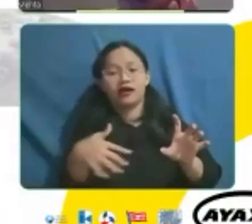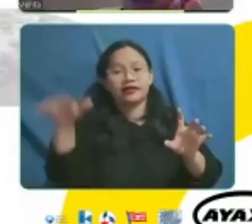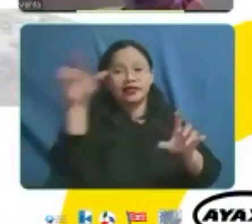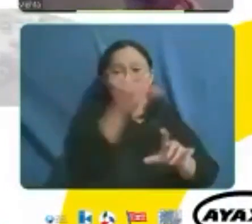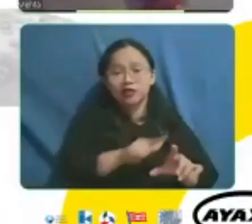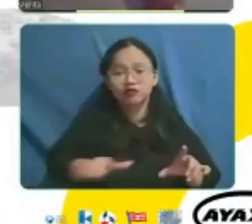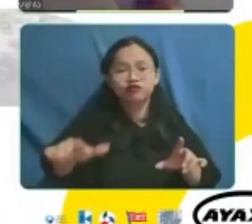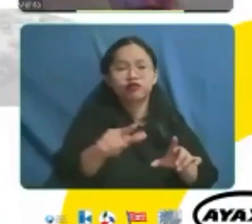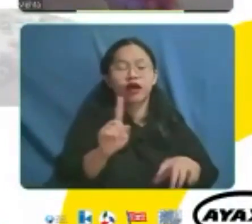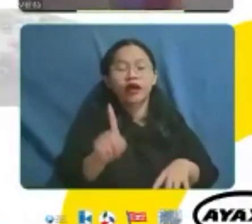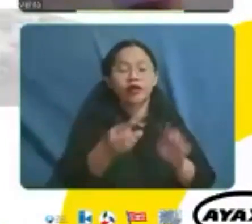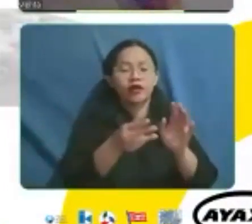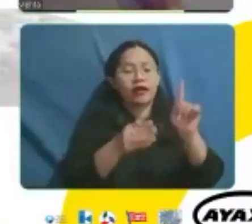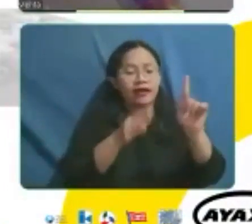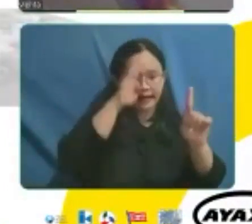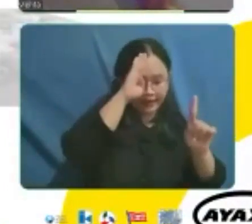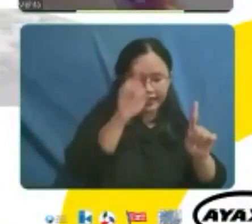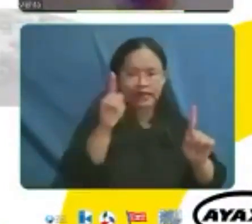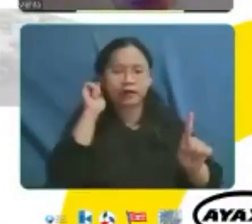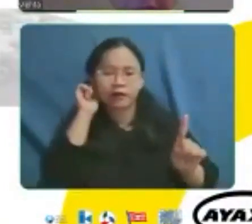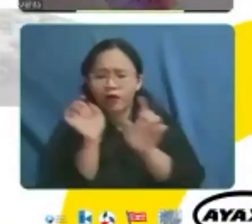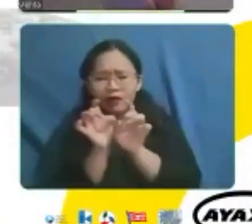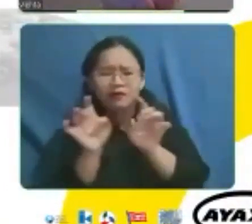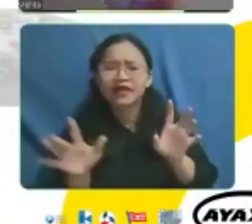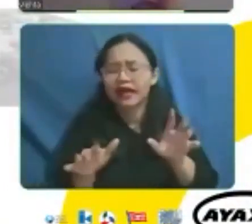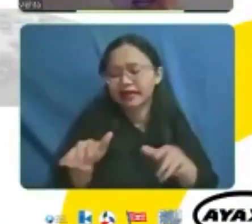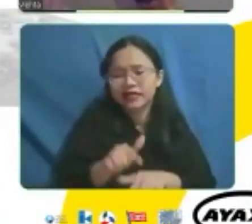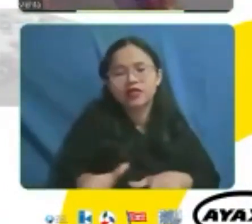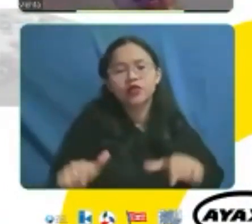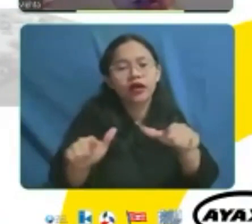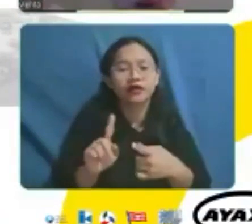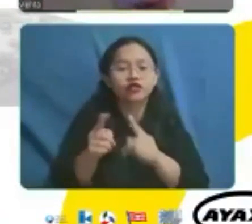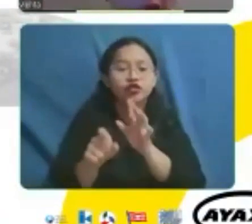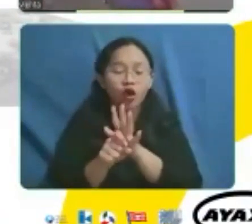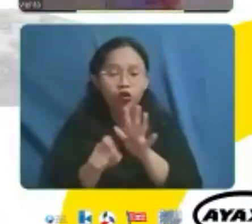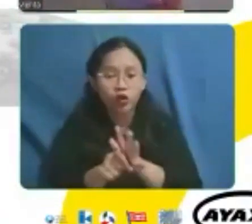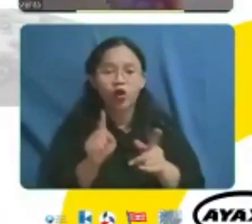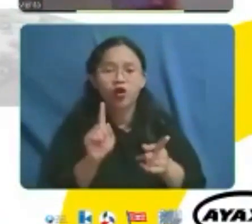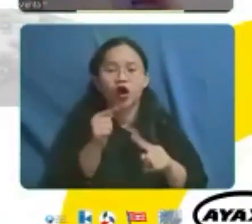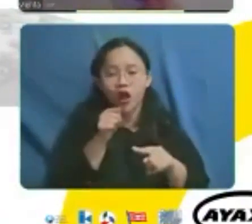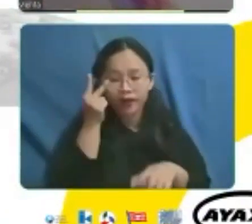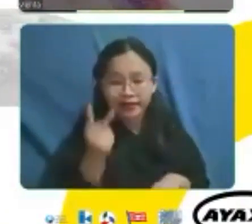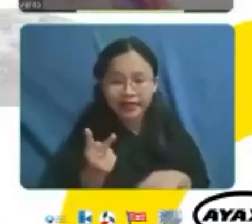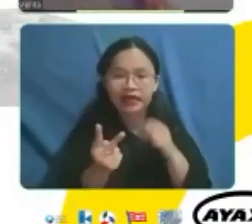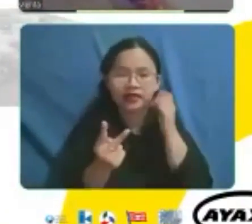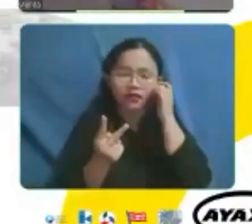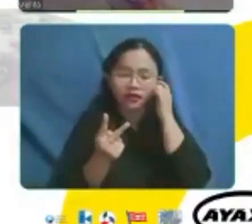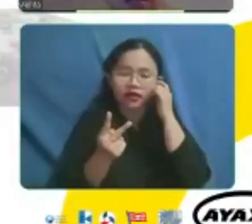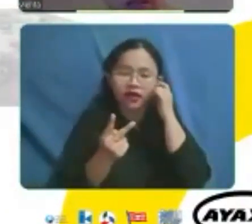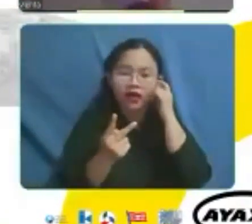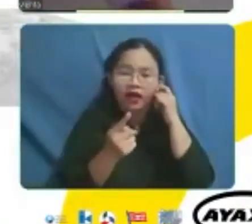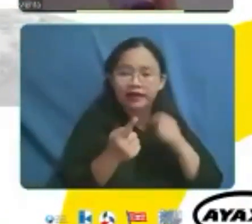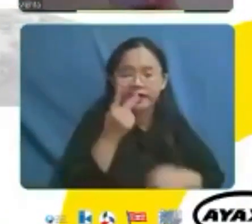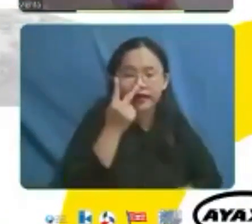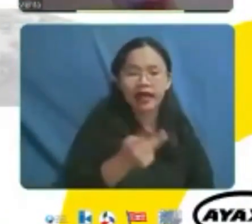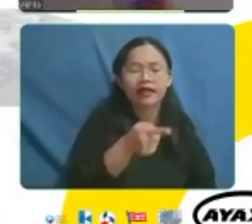of traffic, kind of, dust, also open burning that's happening, likely a